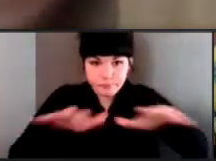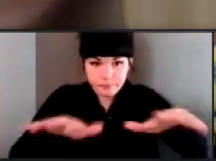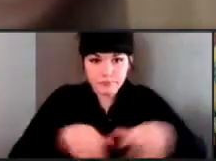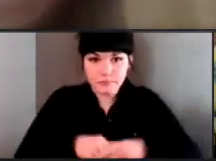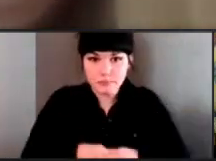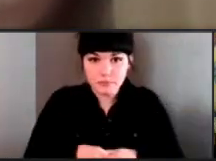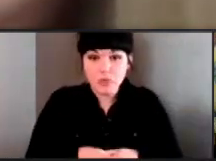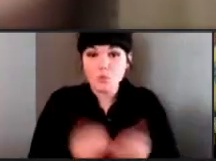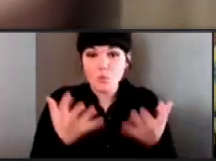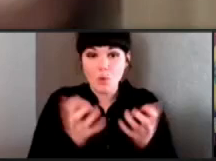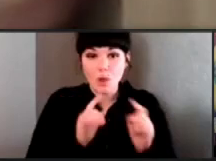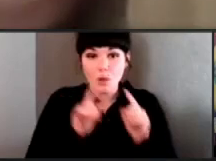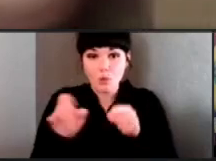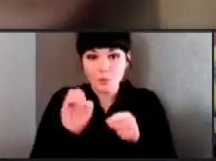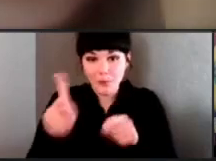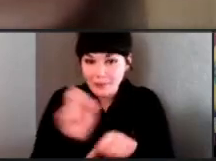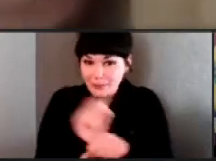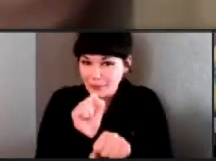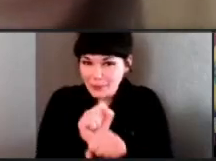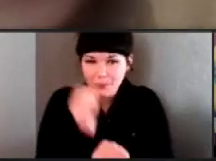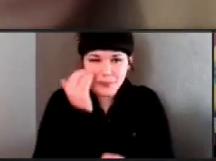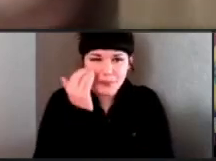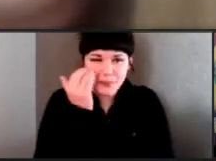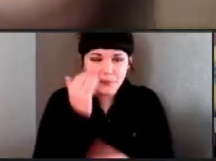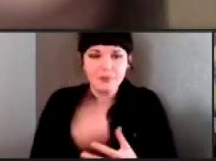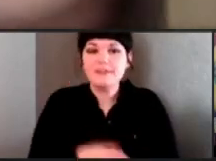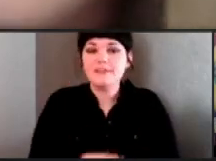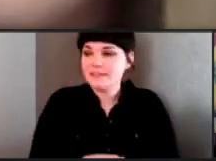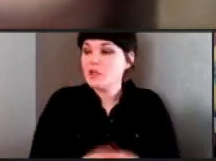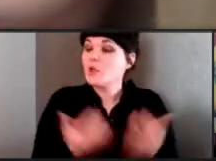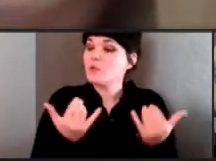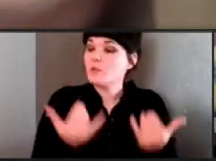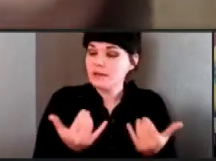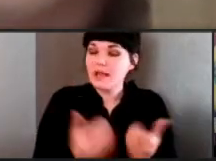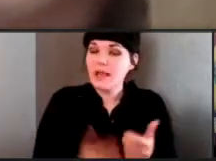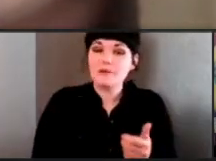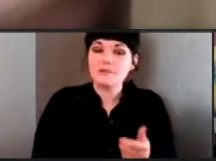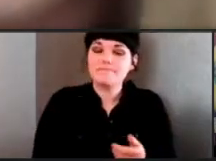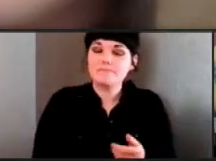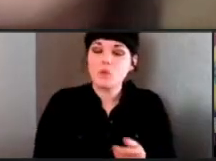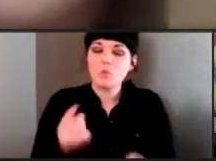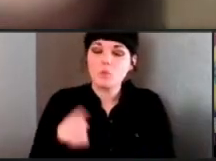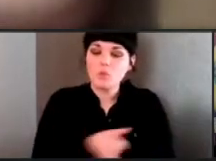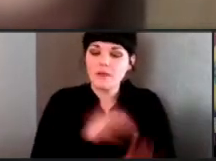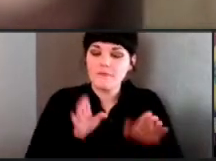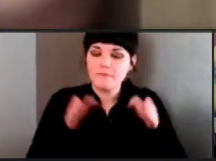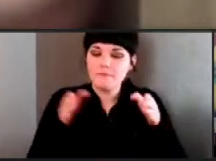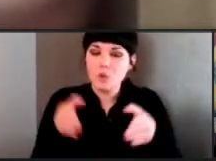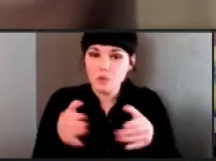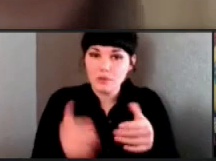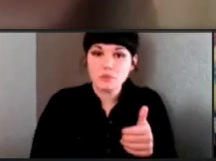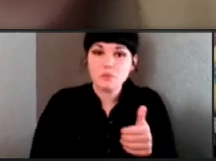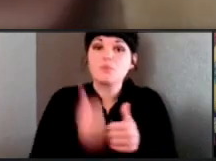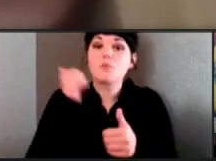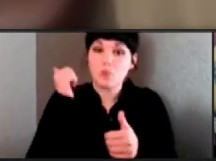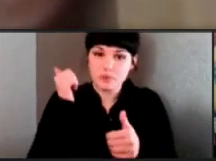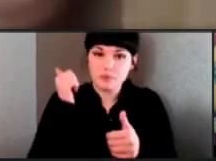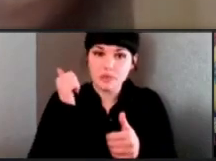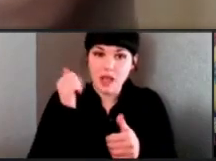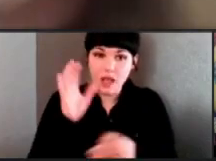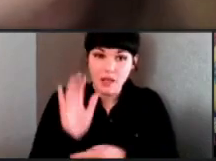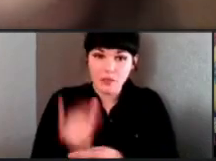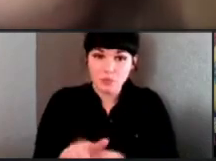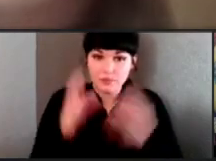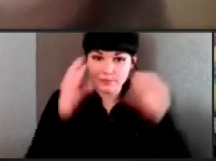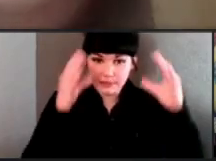we are focusing mostly on our critical, you know, our staff, our seniors, and then our AFC members, our healthcare workers. So those are the